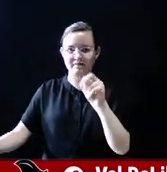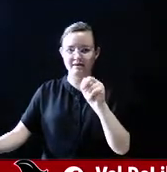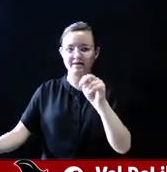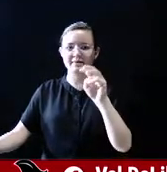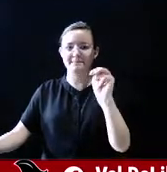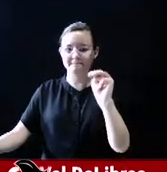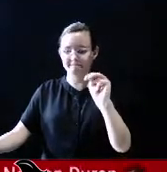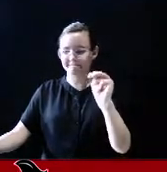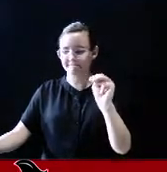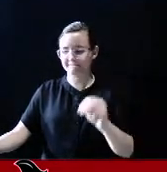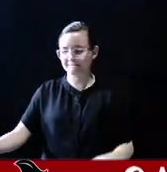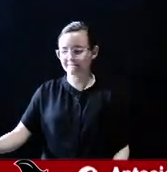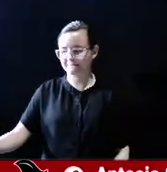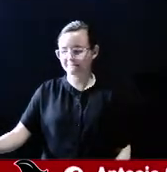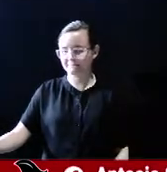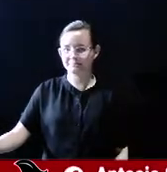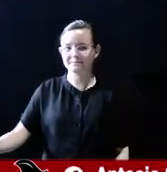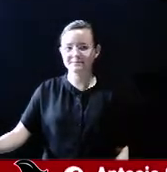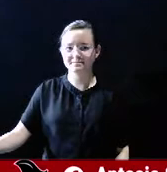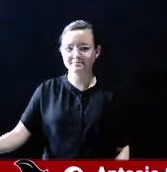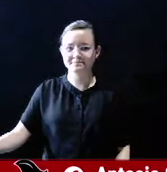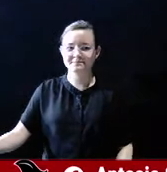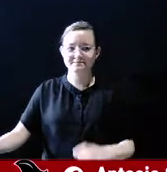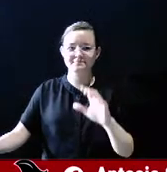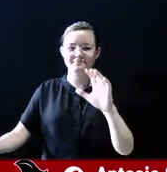Dylan Deontay Madden.